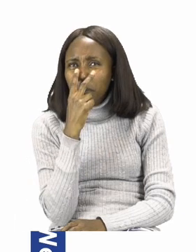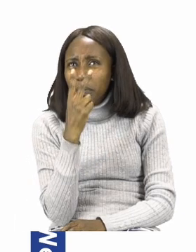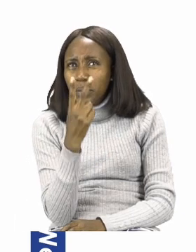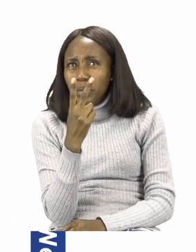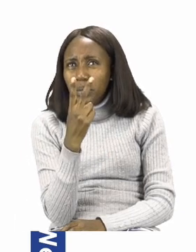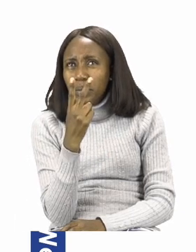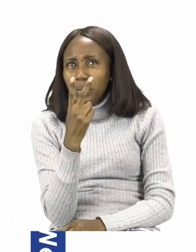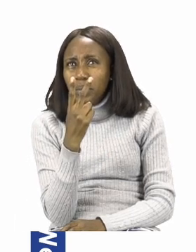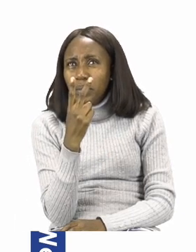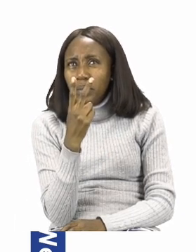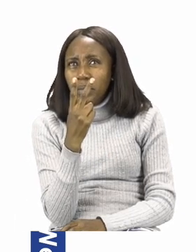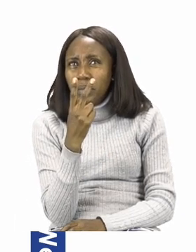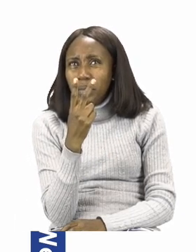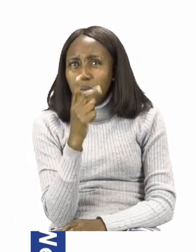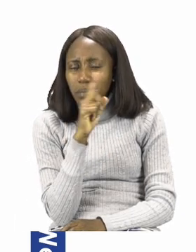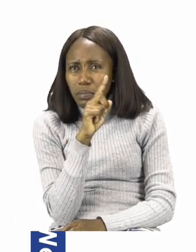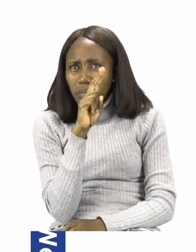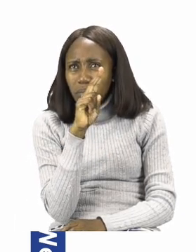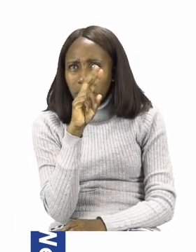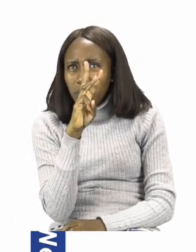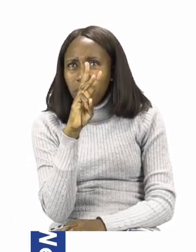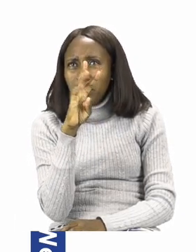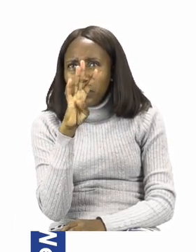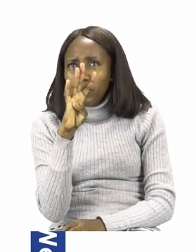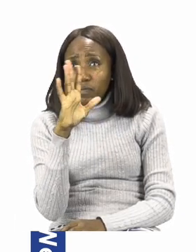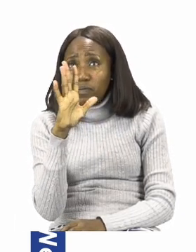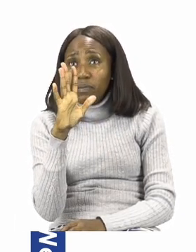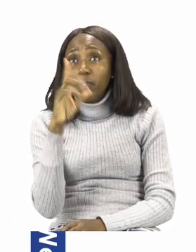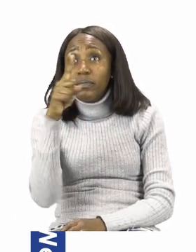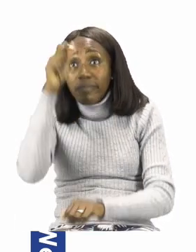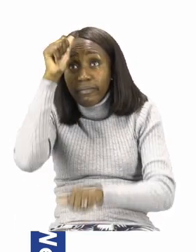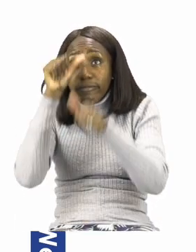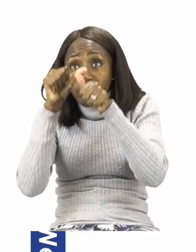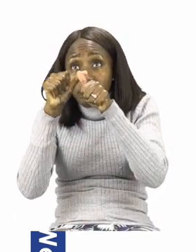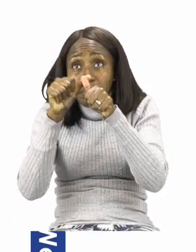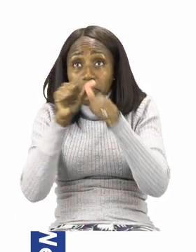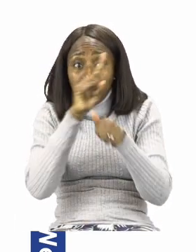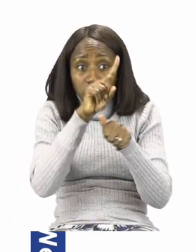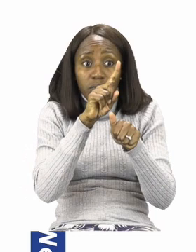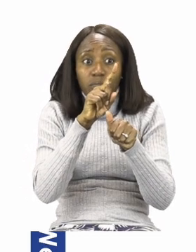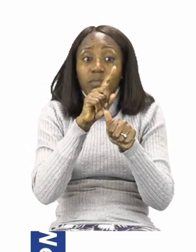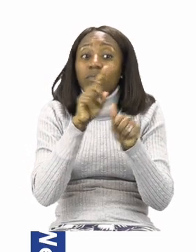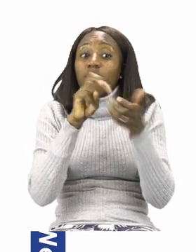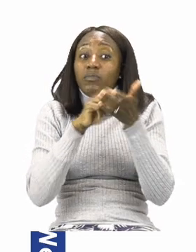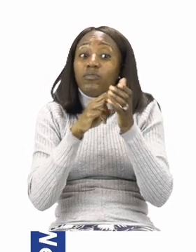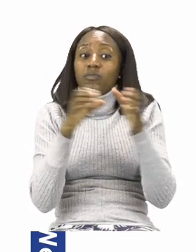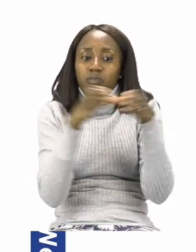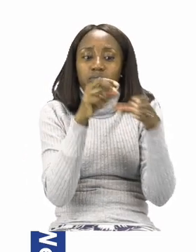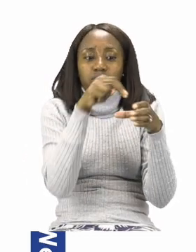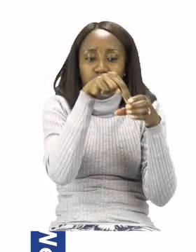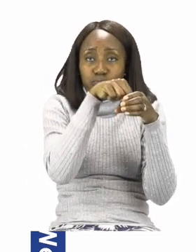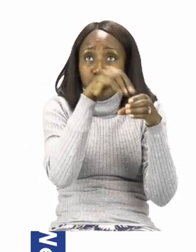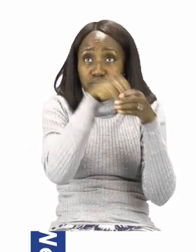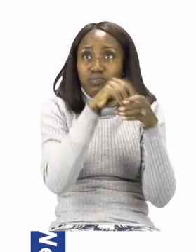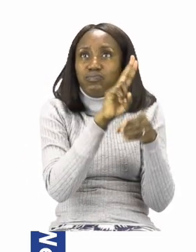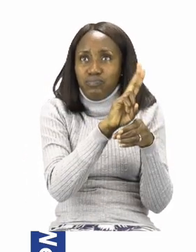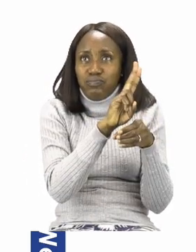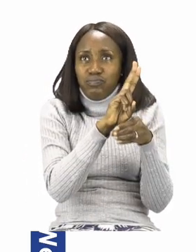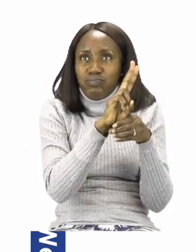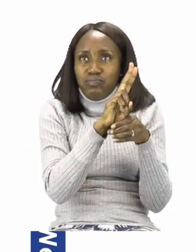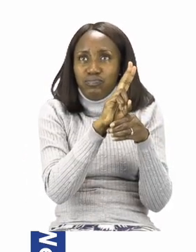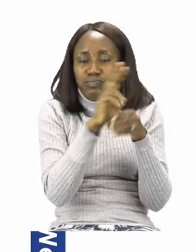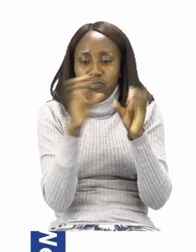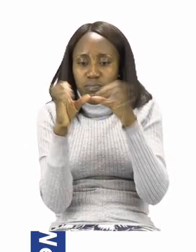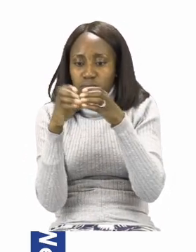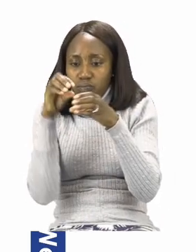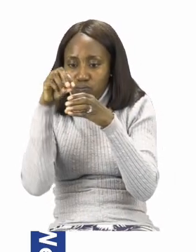page, we count 1, 2, 3, 4, 5 medals. But because they said that each